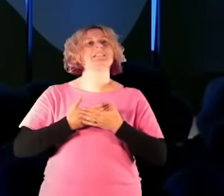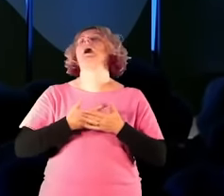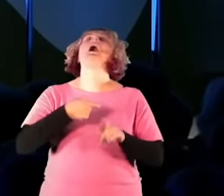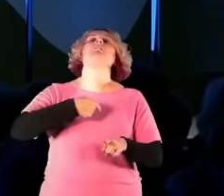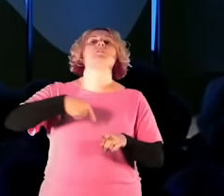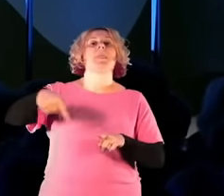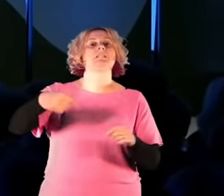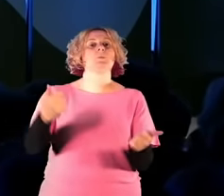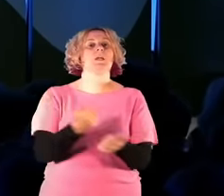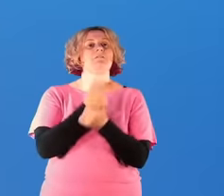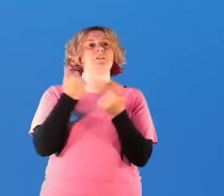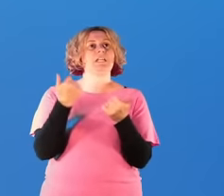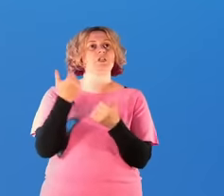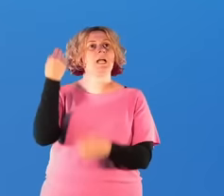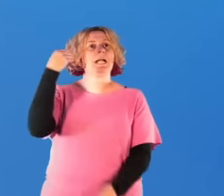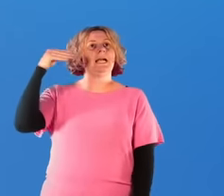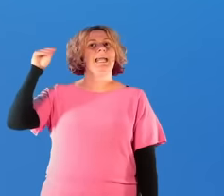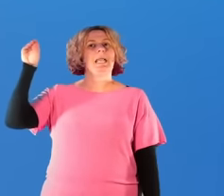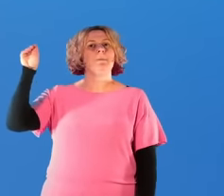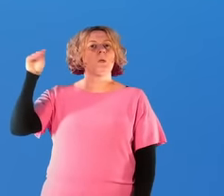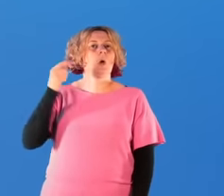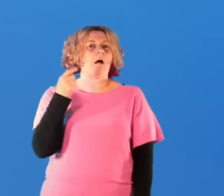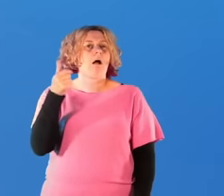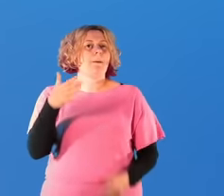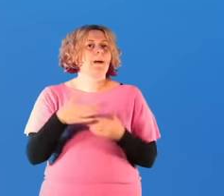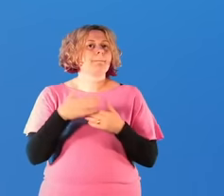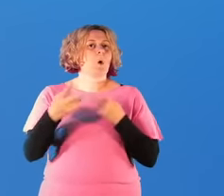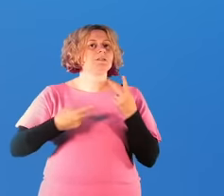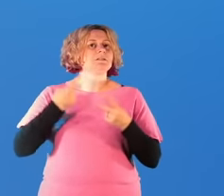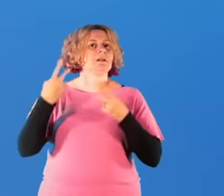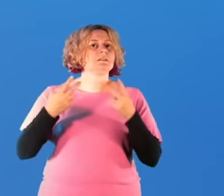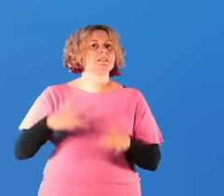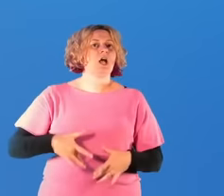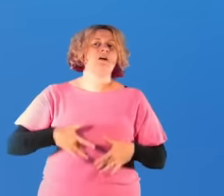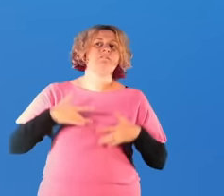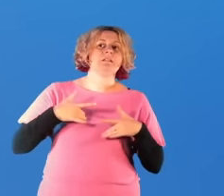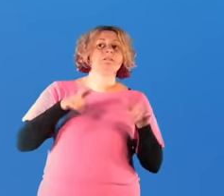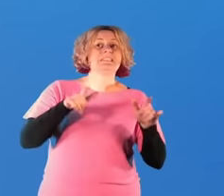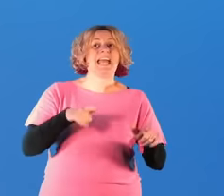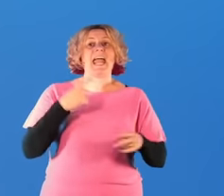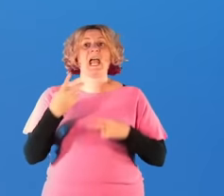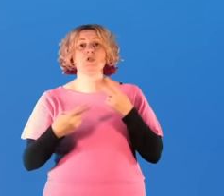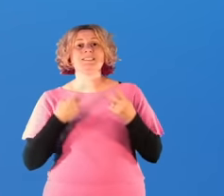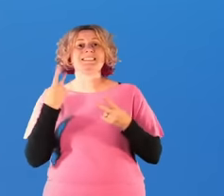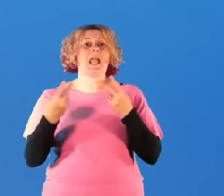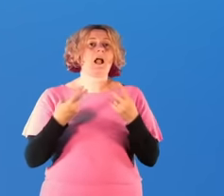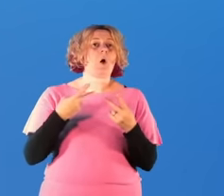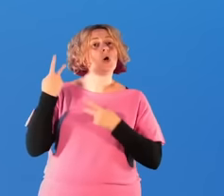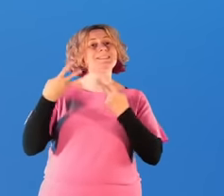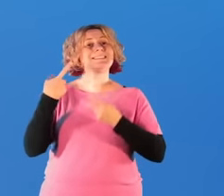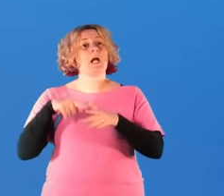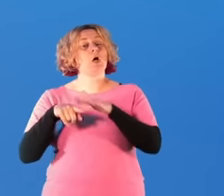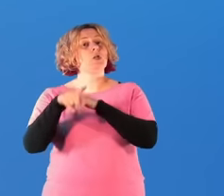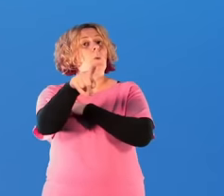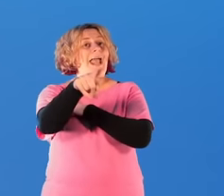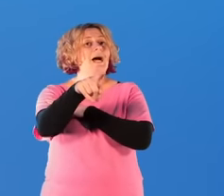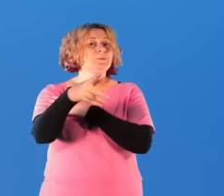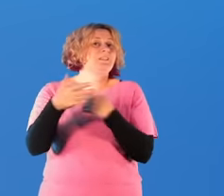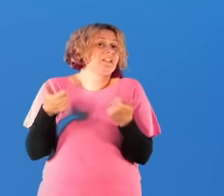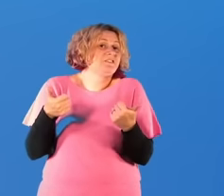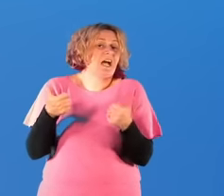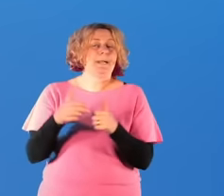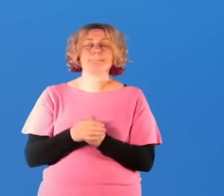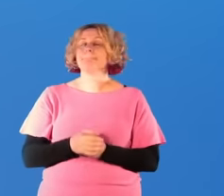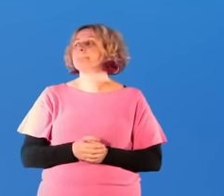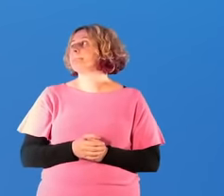week. But Emu are going to play a few songs for us, so do feel free to stay and join in with them if you'd like to. But if you need to leave,